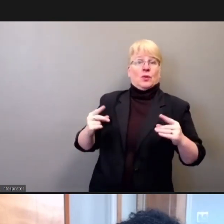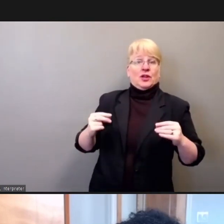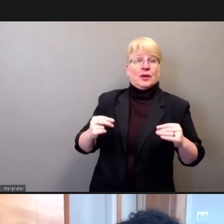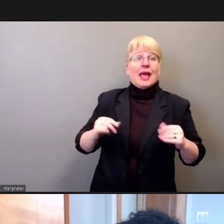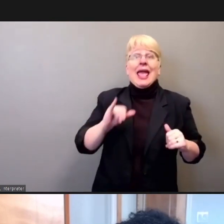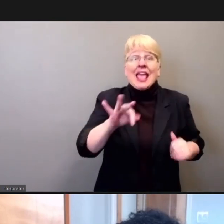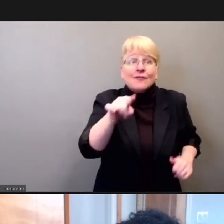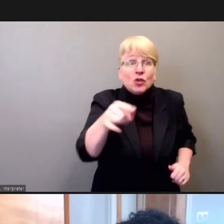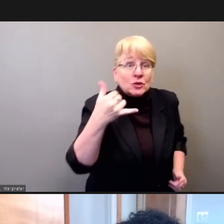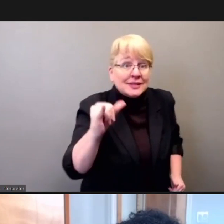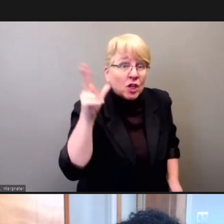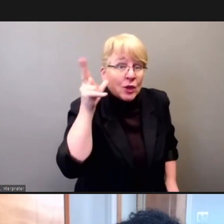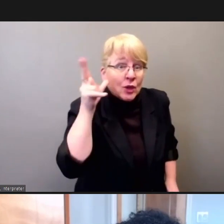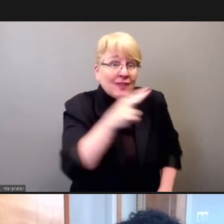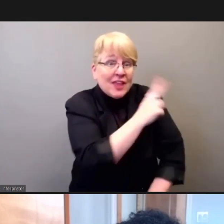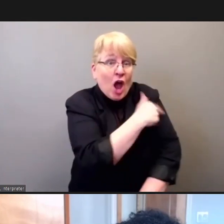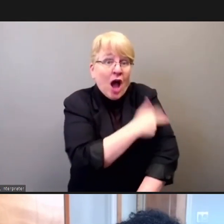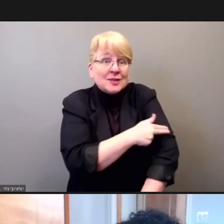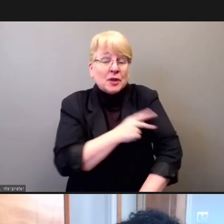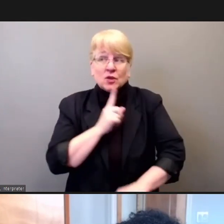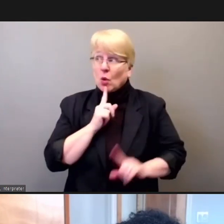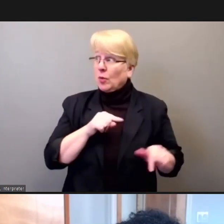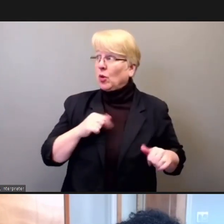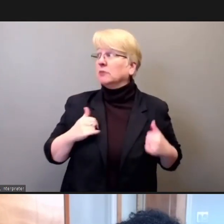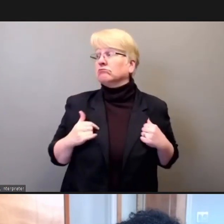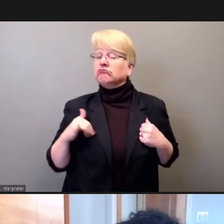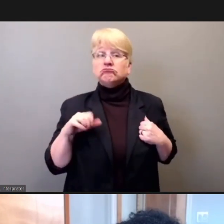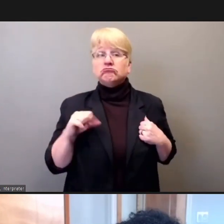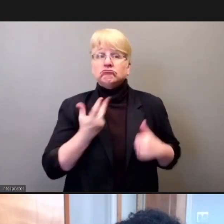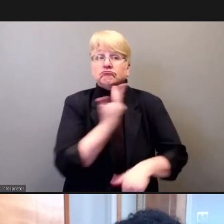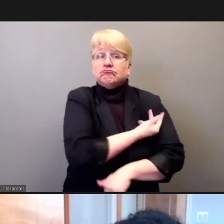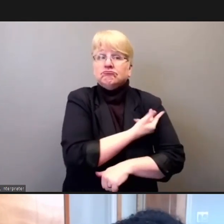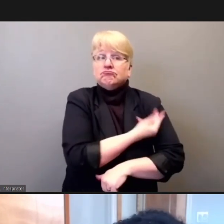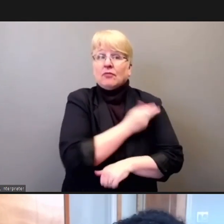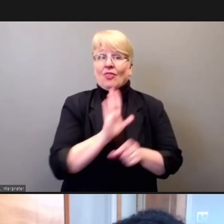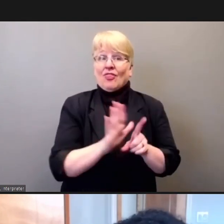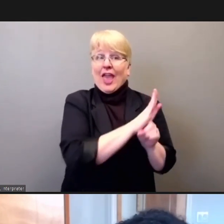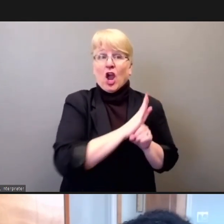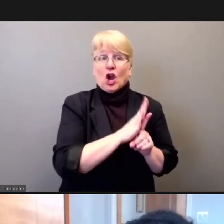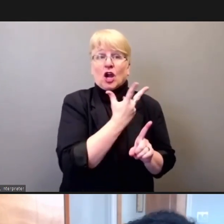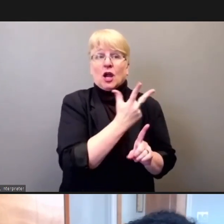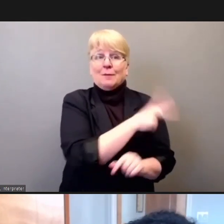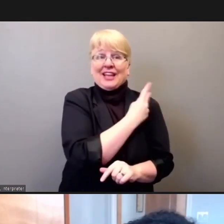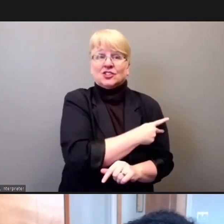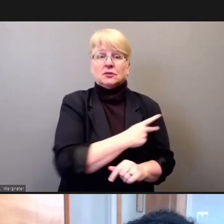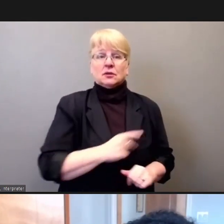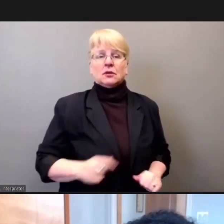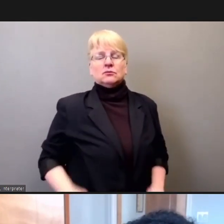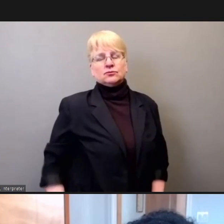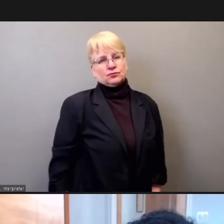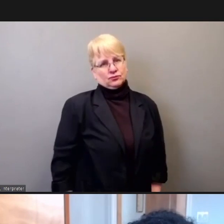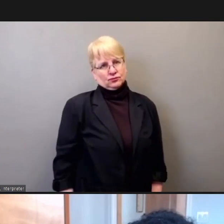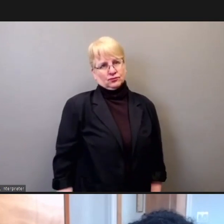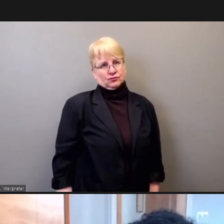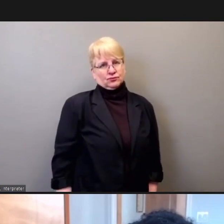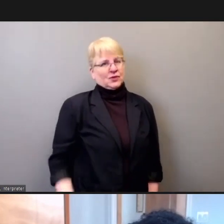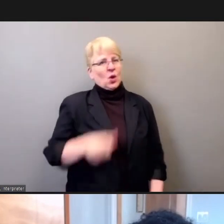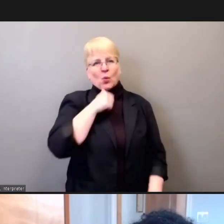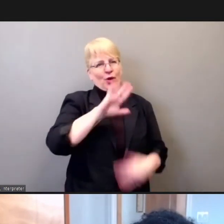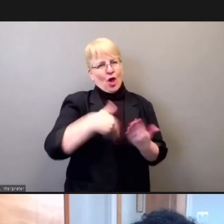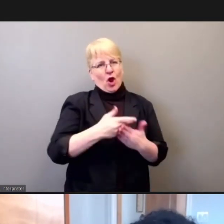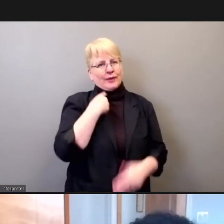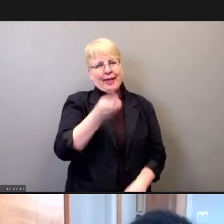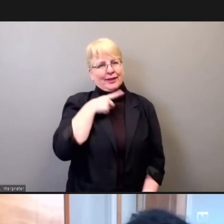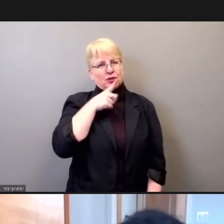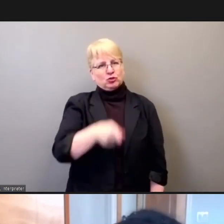you, it shows you that we've got a credible, transparent system where we're all telling the truth. And it's an area that Dr. Collins is